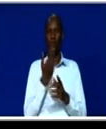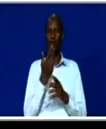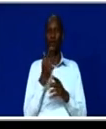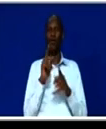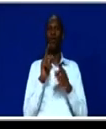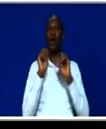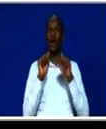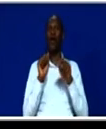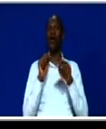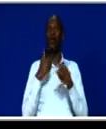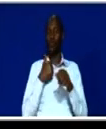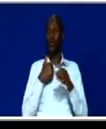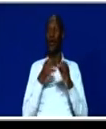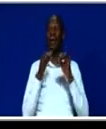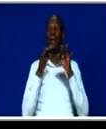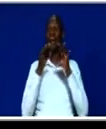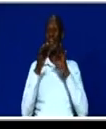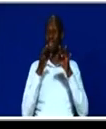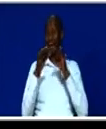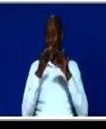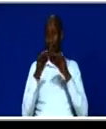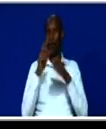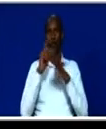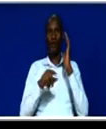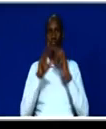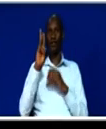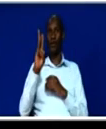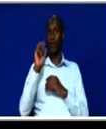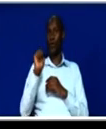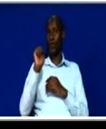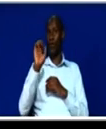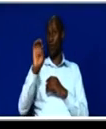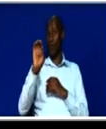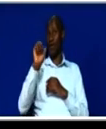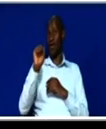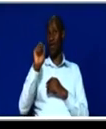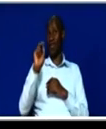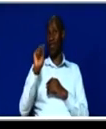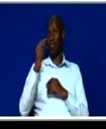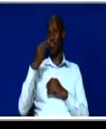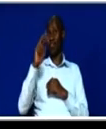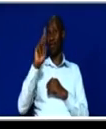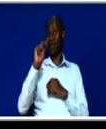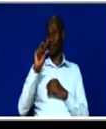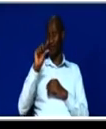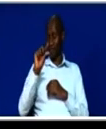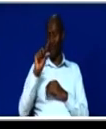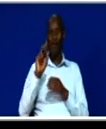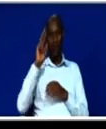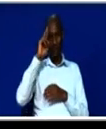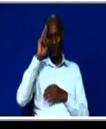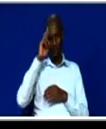what, we can also have the question define weathering. So in case the question is asked as define weathering,